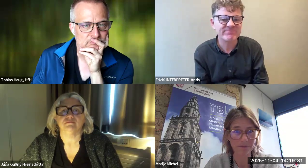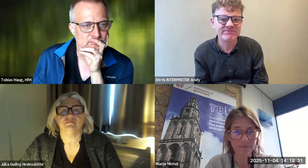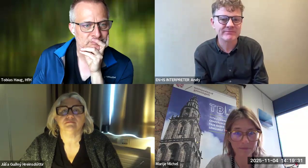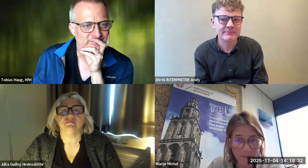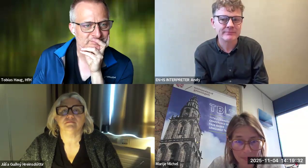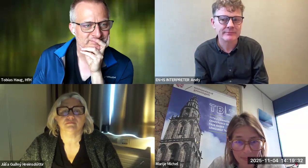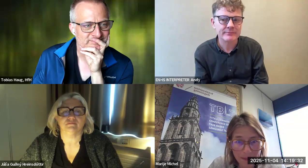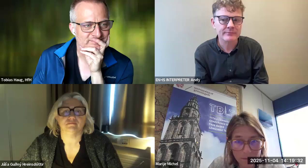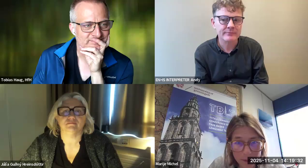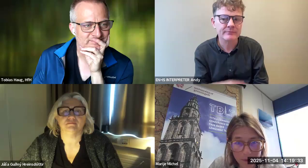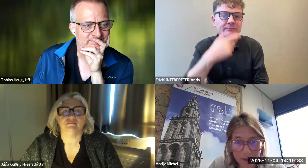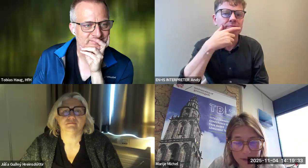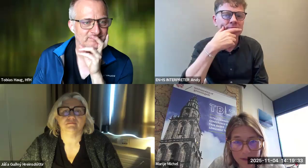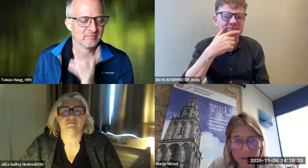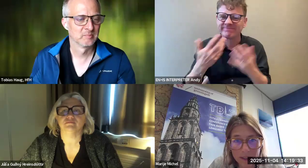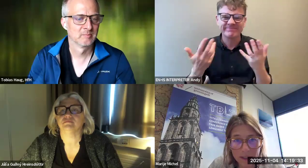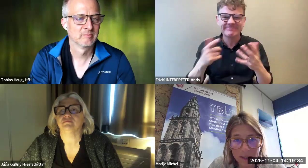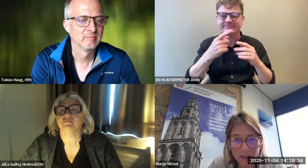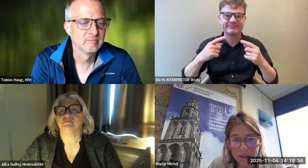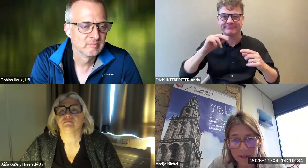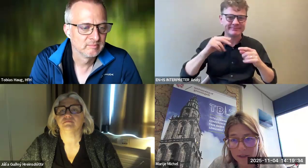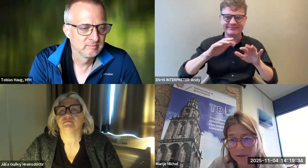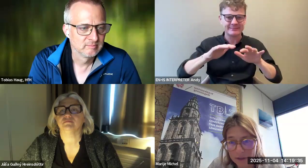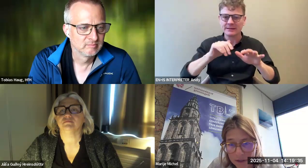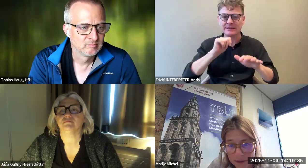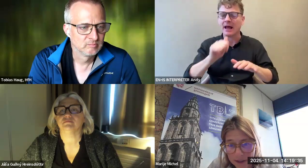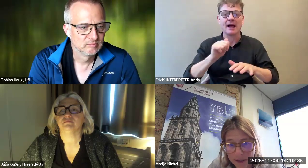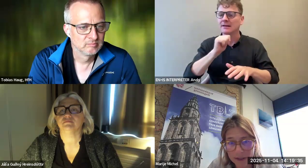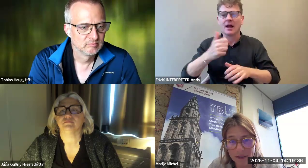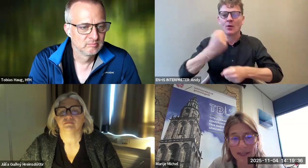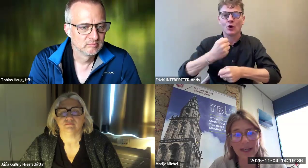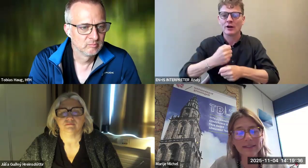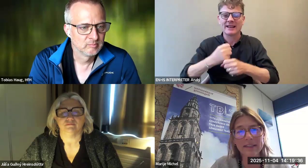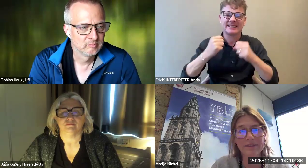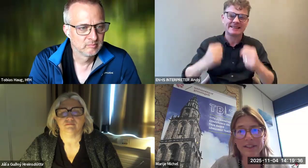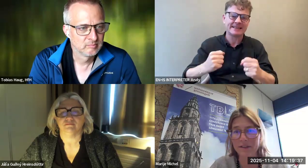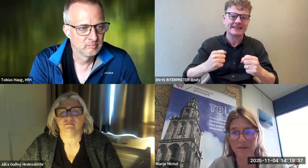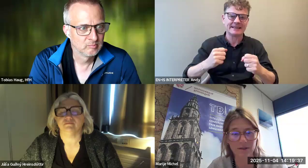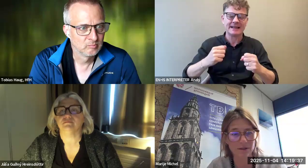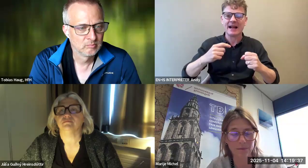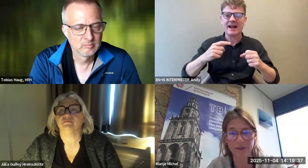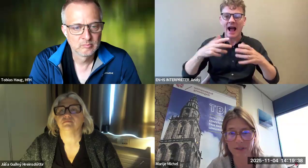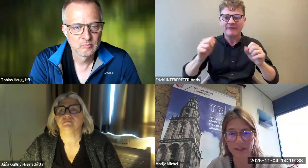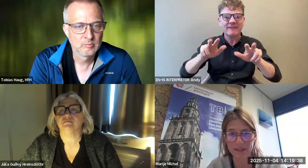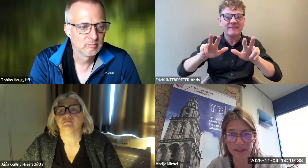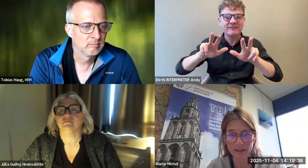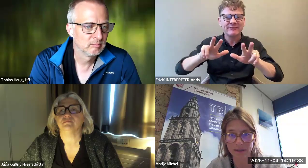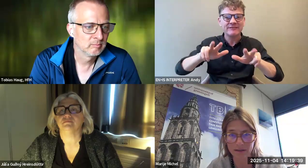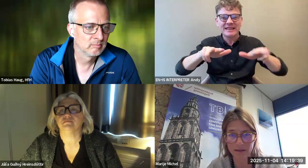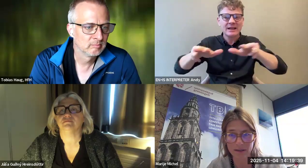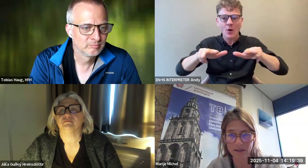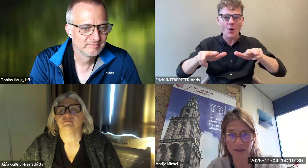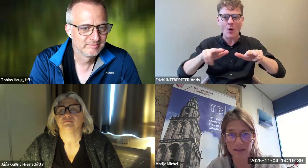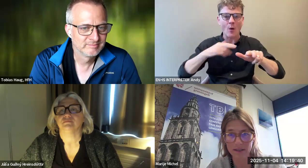Will it work? No. I can't get the videos to work, I